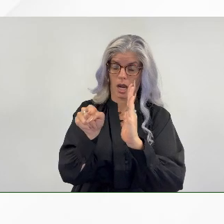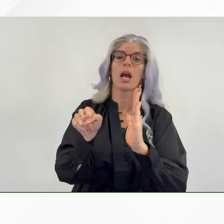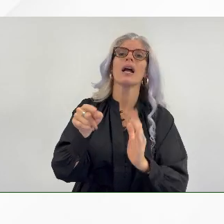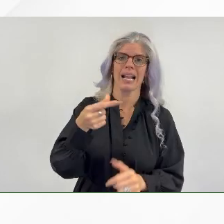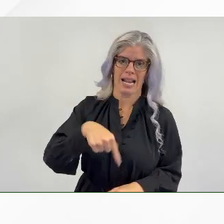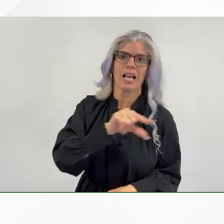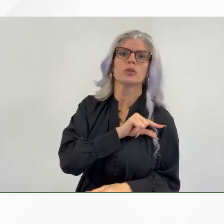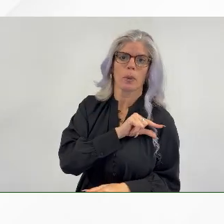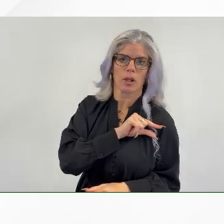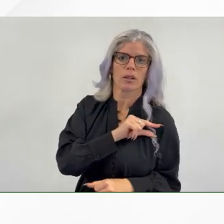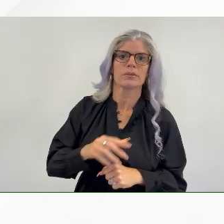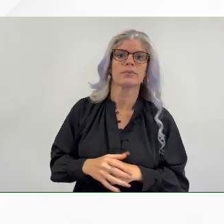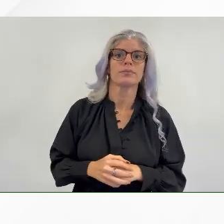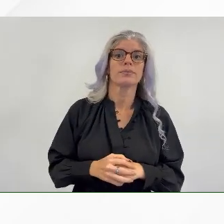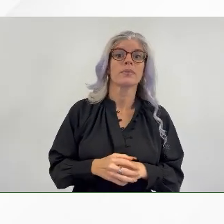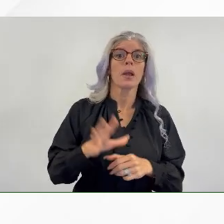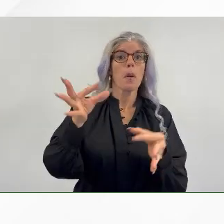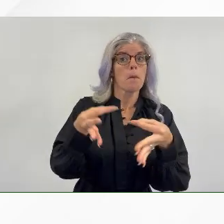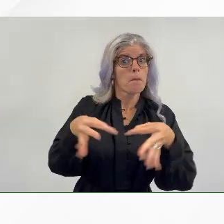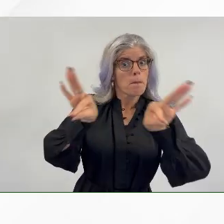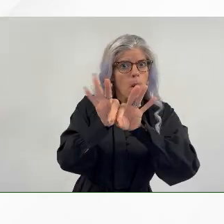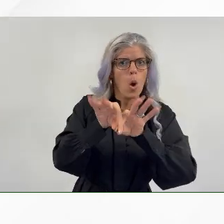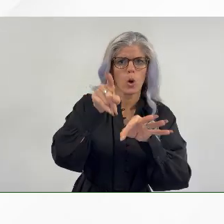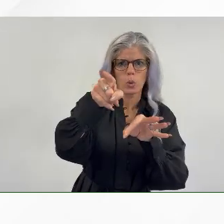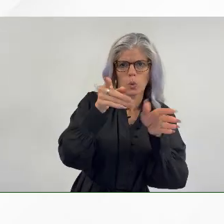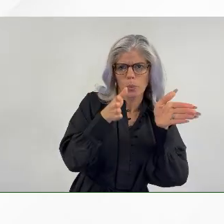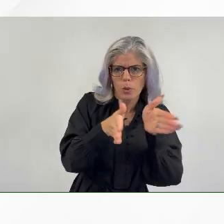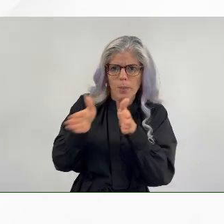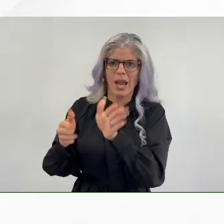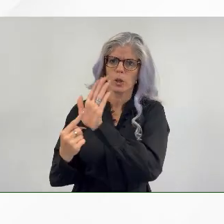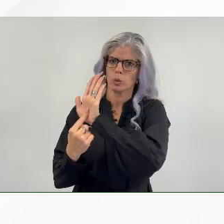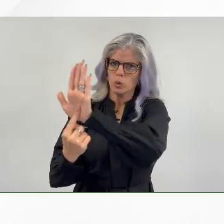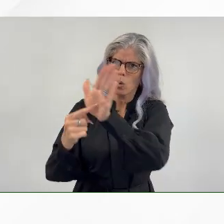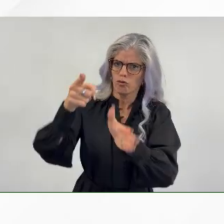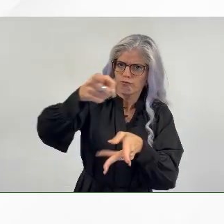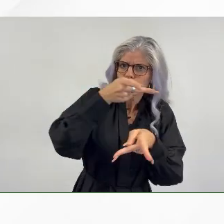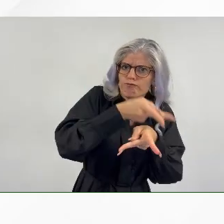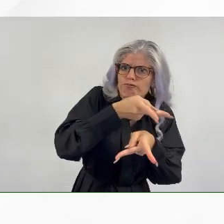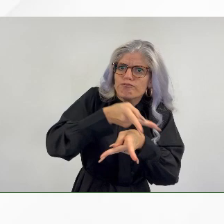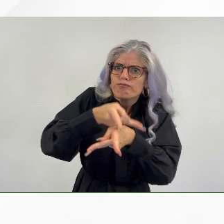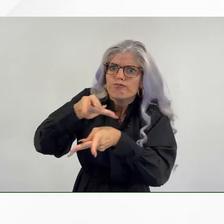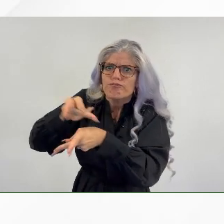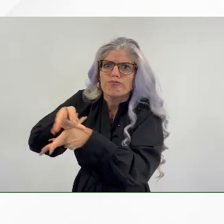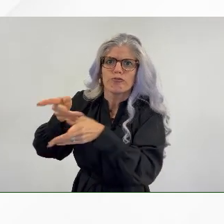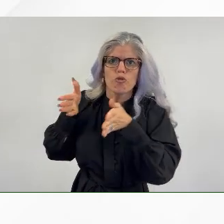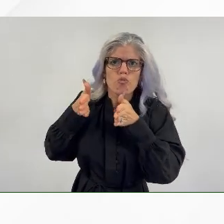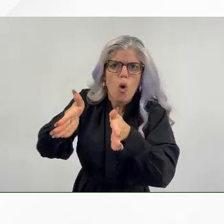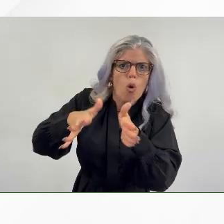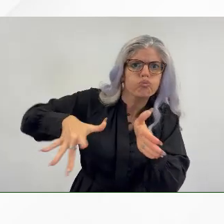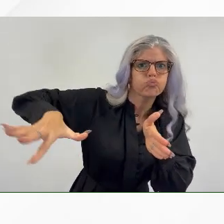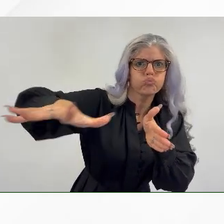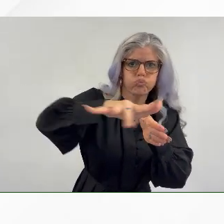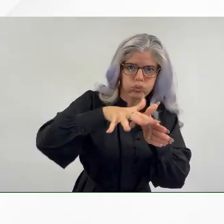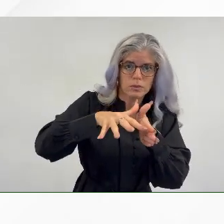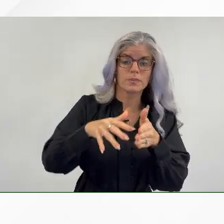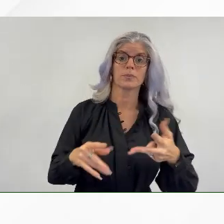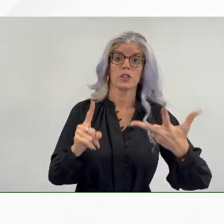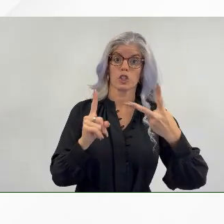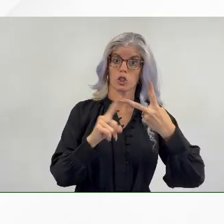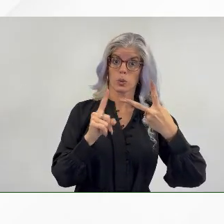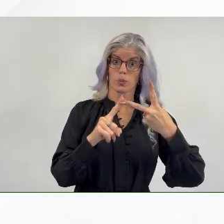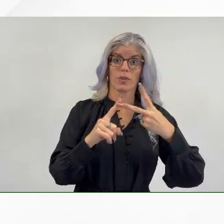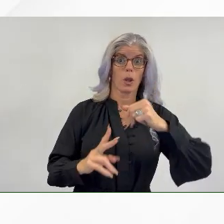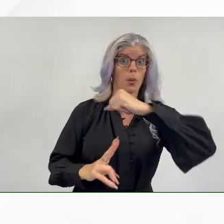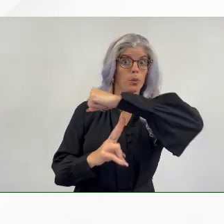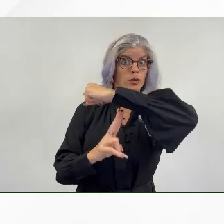104-009-013 that was published in April of 2021. As mentioned previously, the link to this document and others is included in the